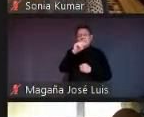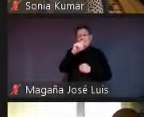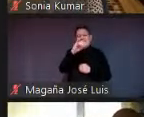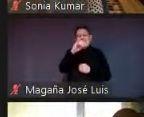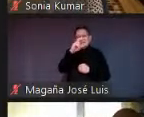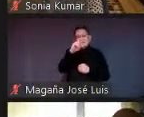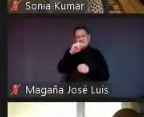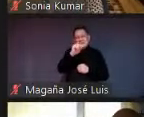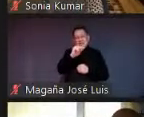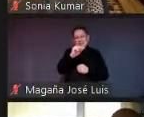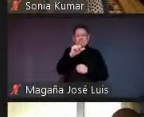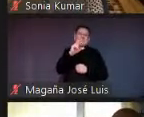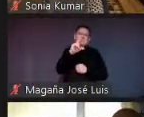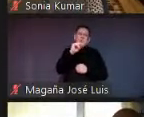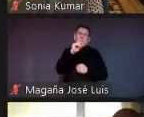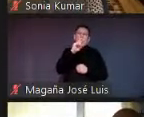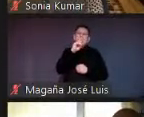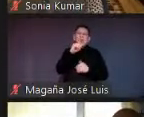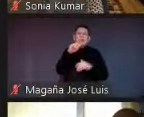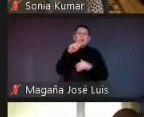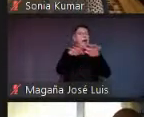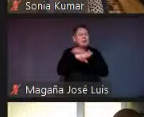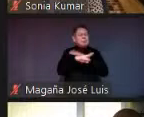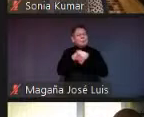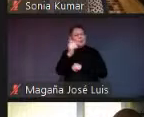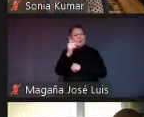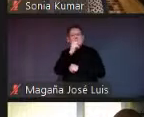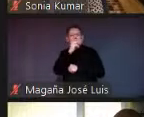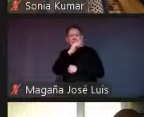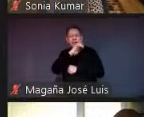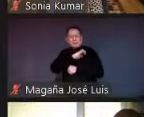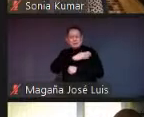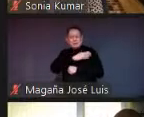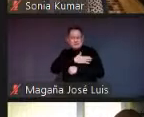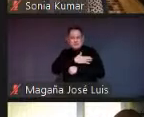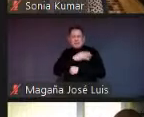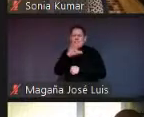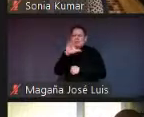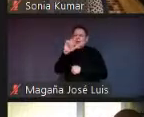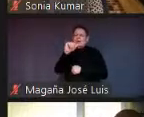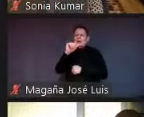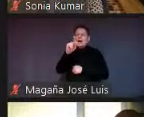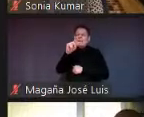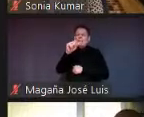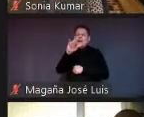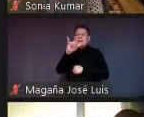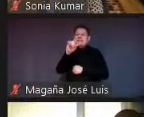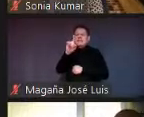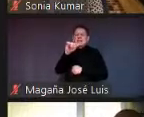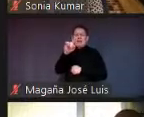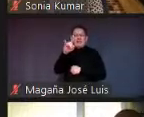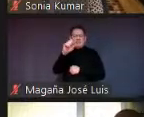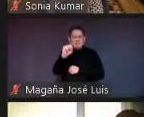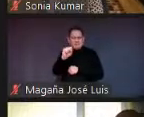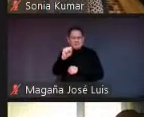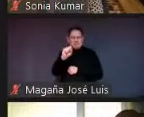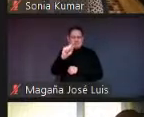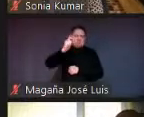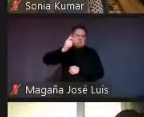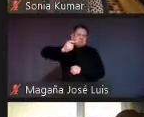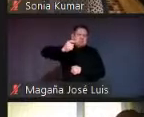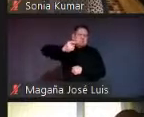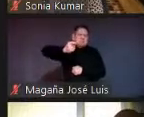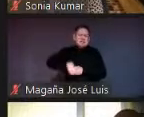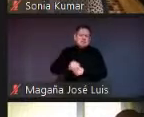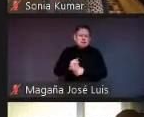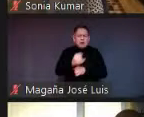use your capabilities and apply them in more authentic, uncertain, complex environments that we know our students will be entering